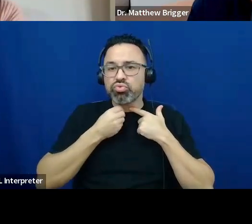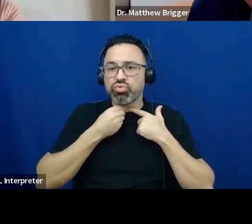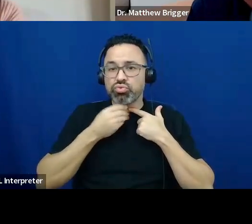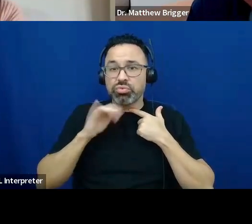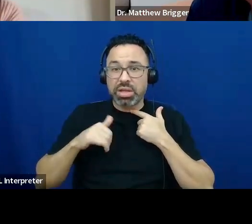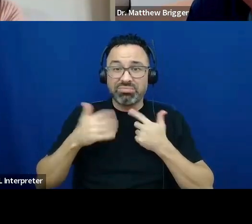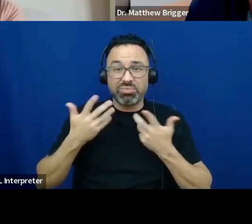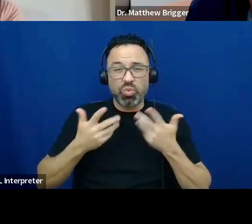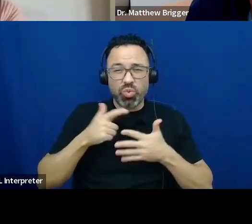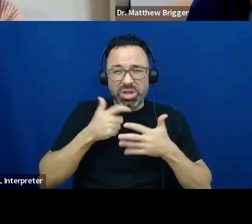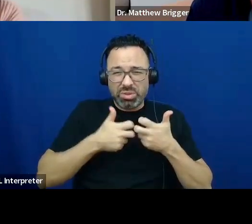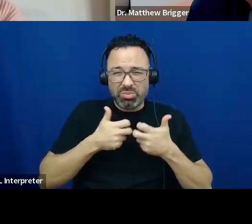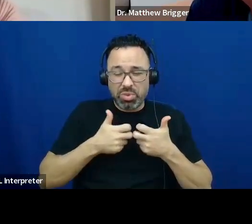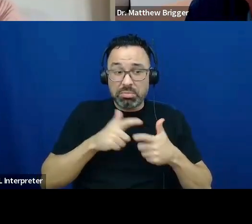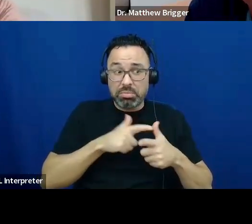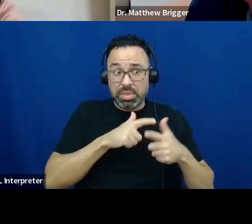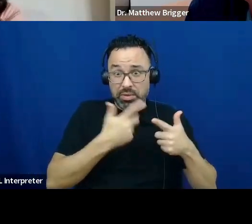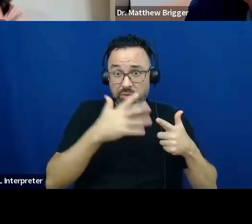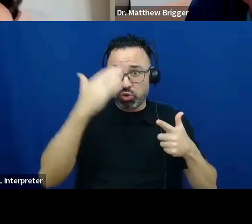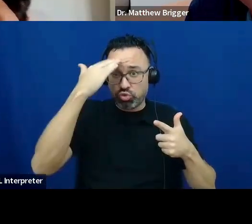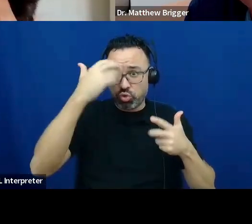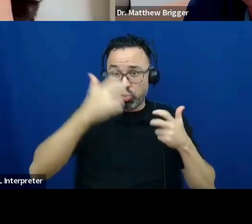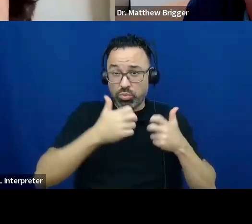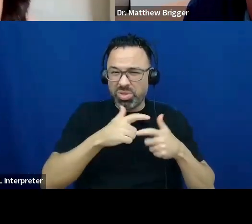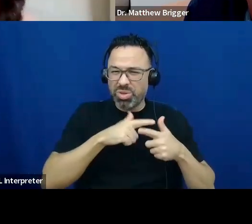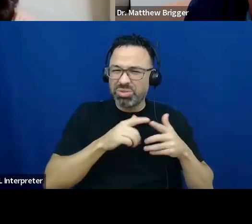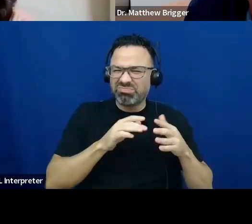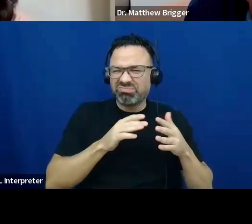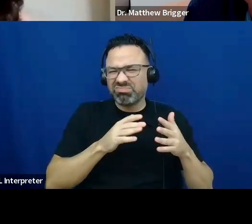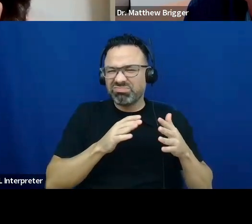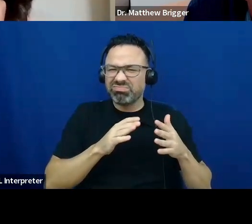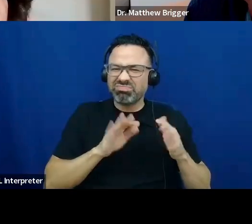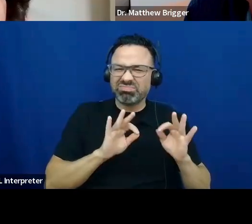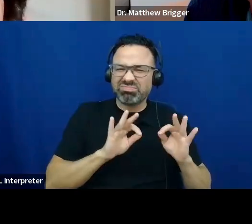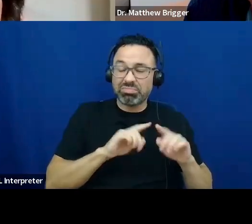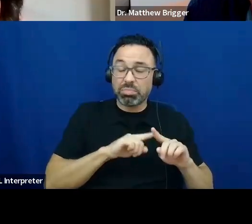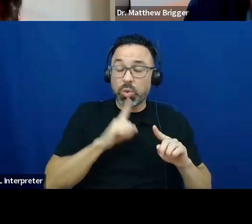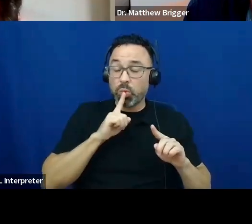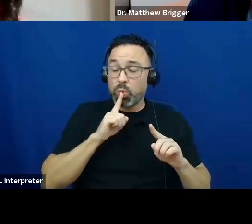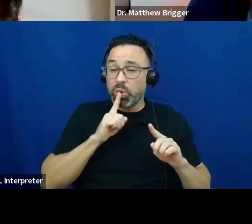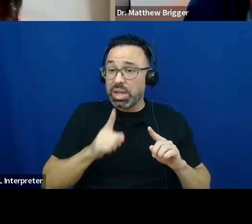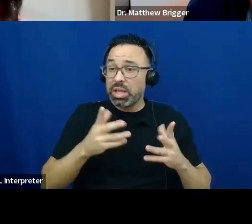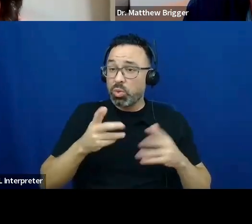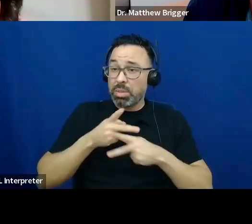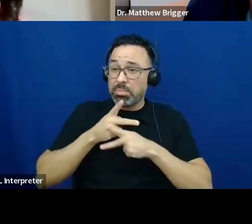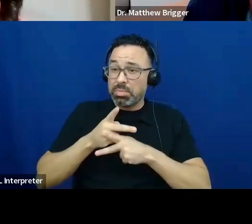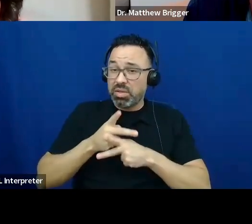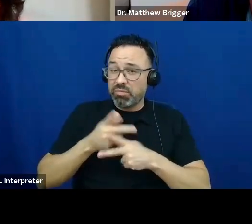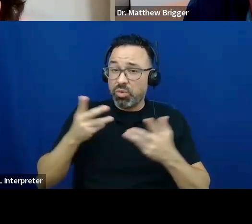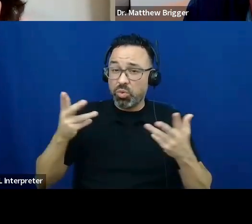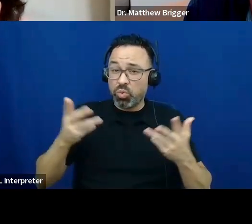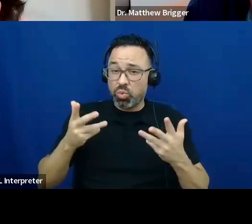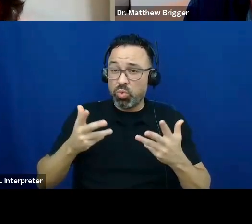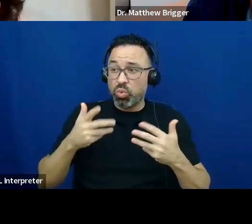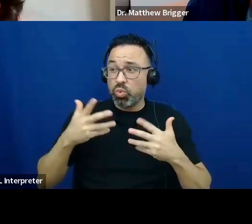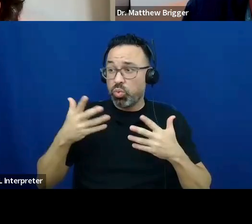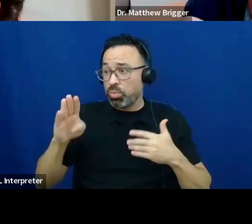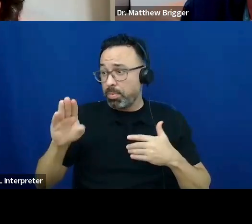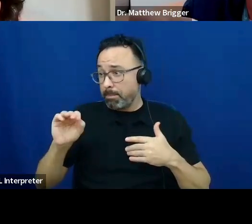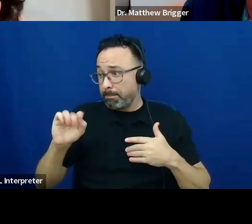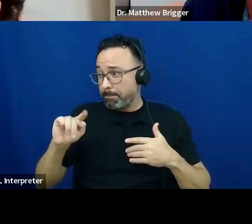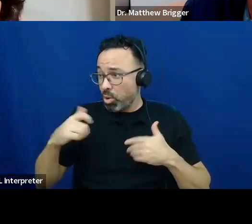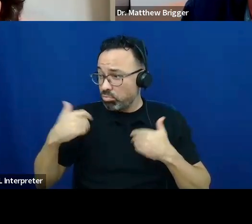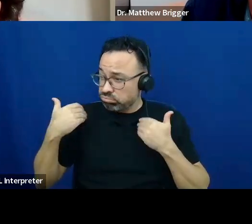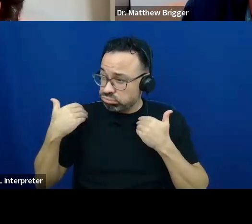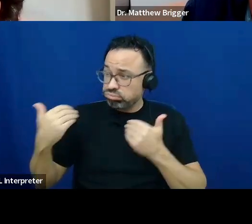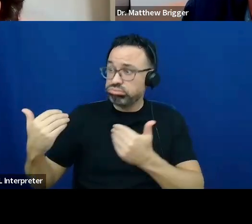tracheostomy? All those become important sort of nuance bits because what we want to be careful of is we also don't want to give Botox